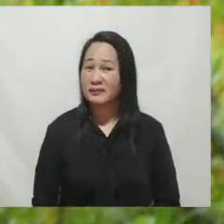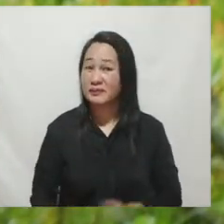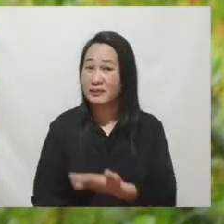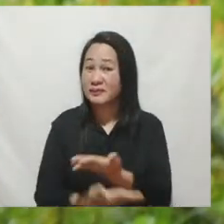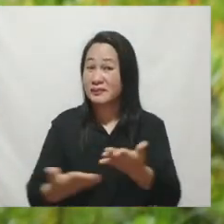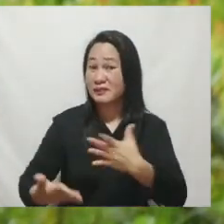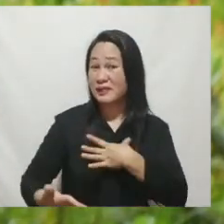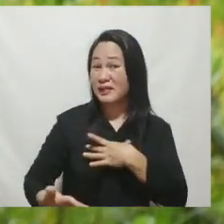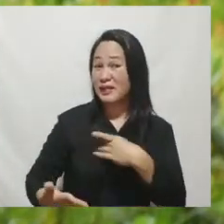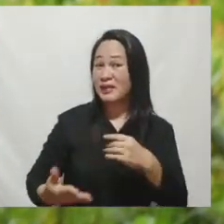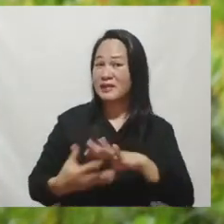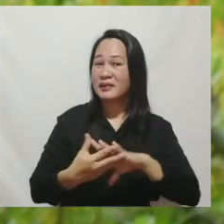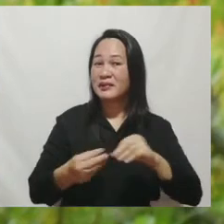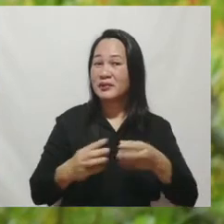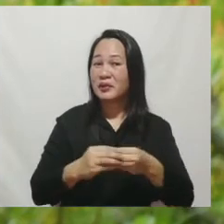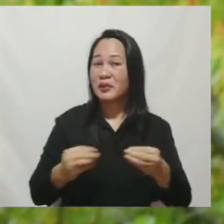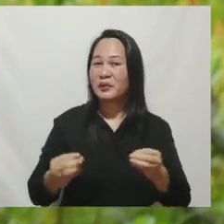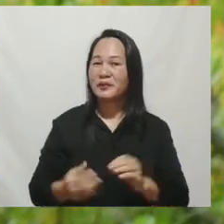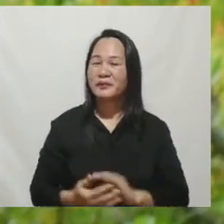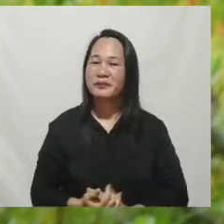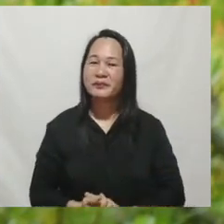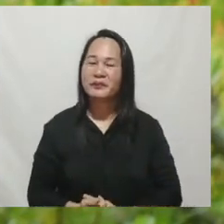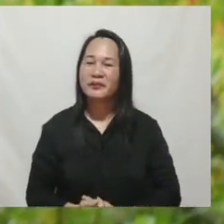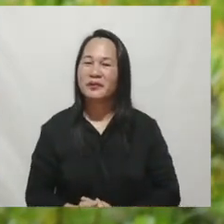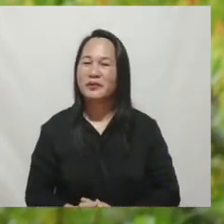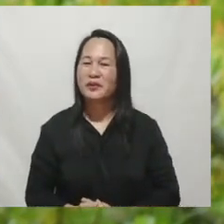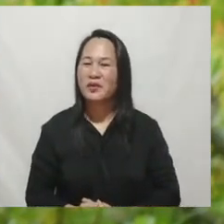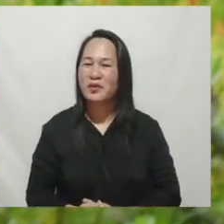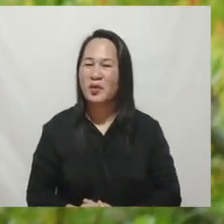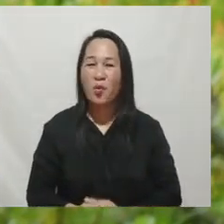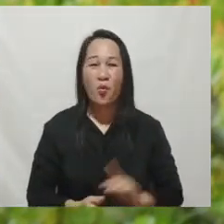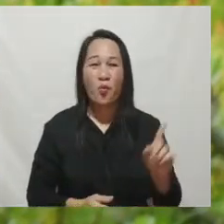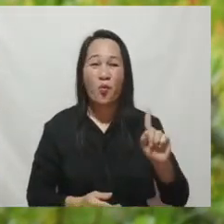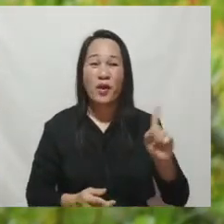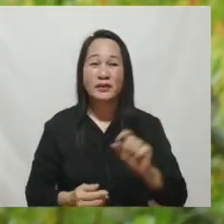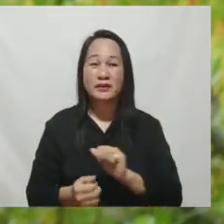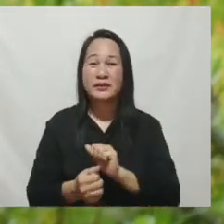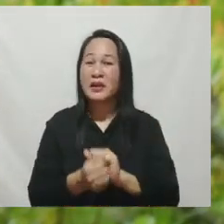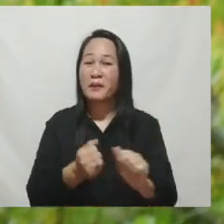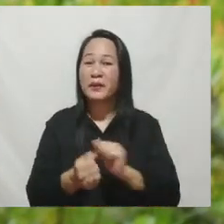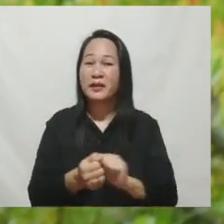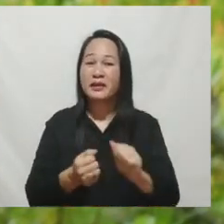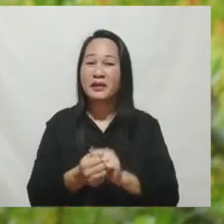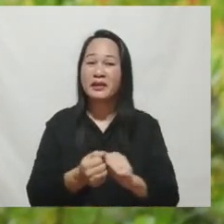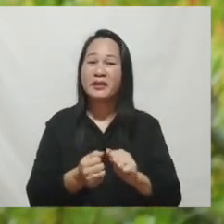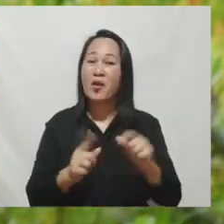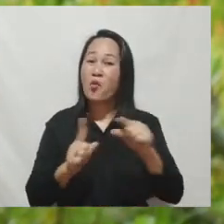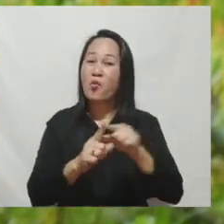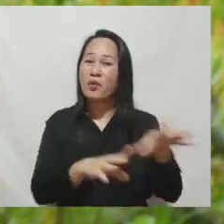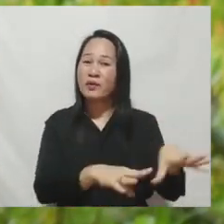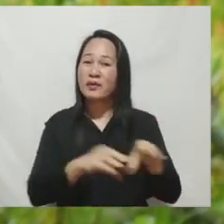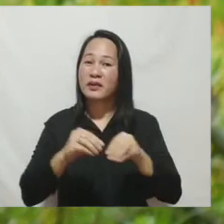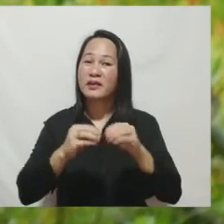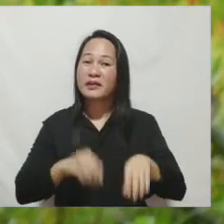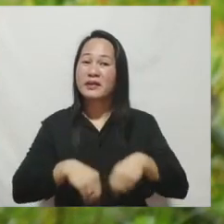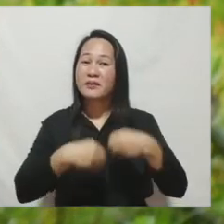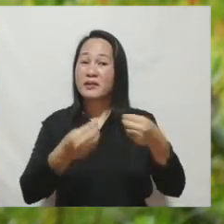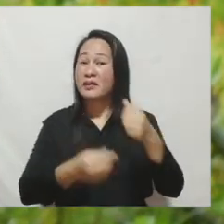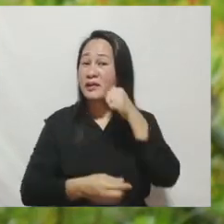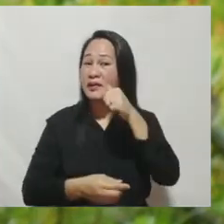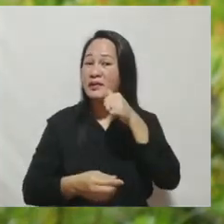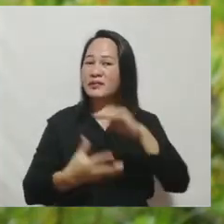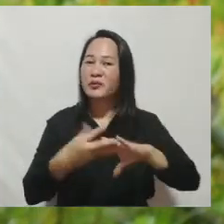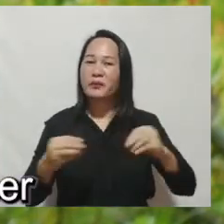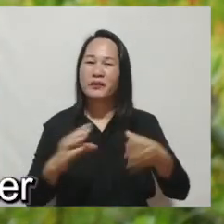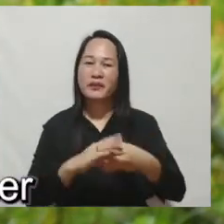the meaning of the word adopted given by the girl in the story? right. According